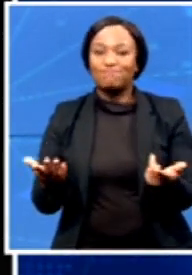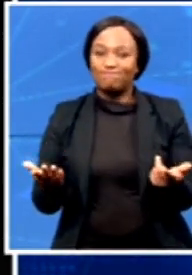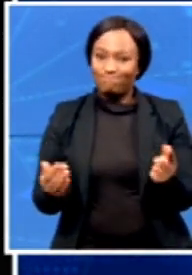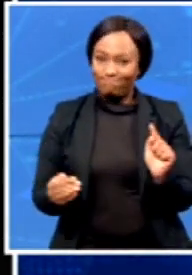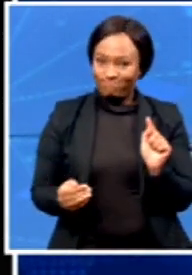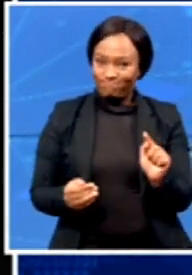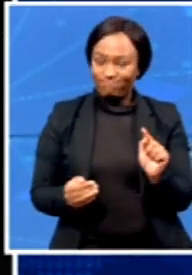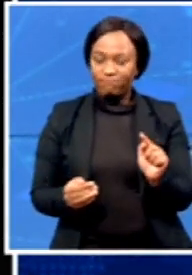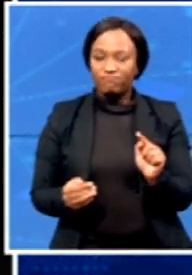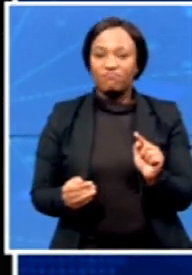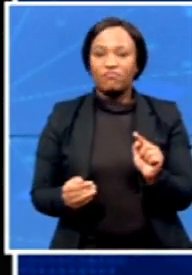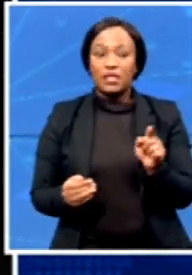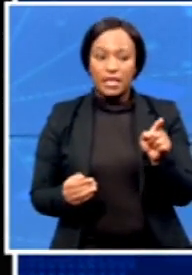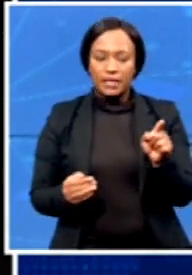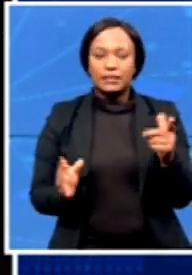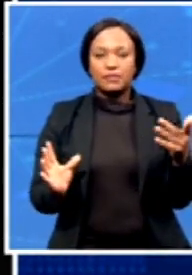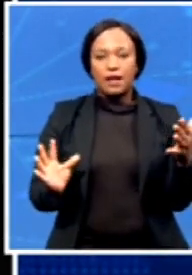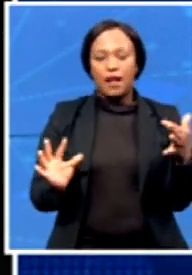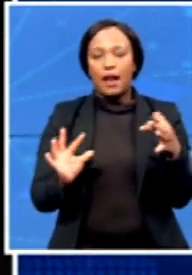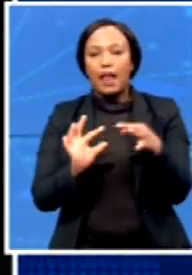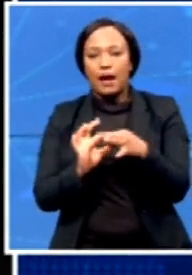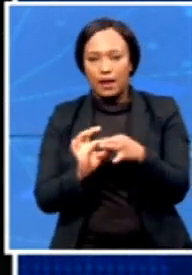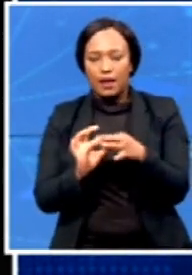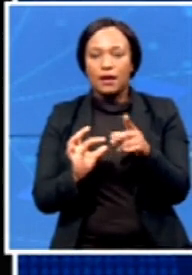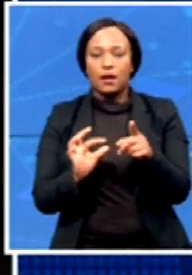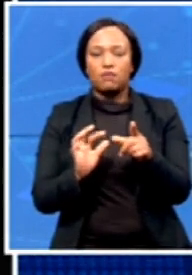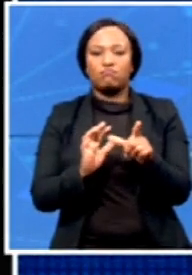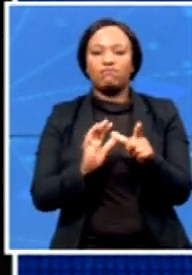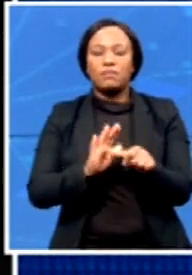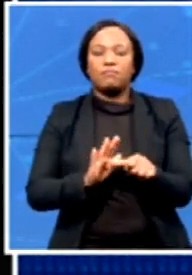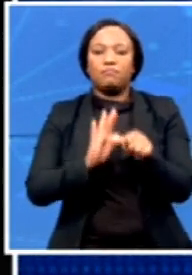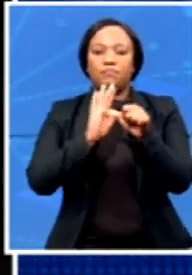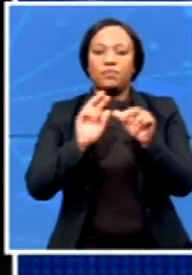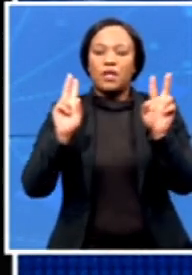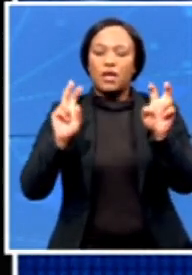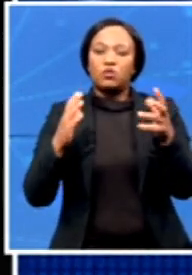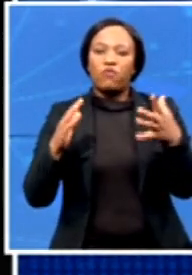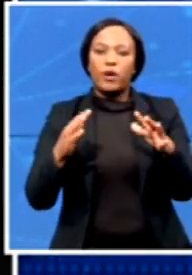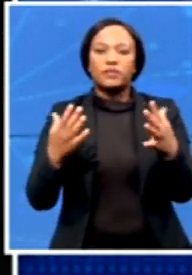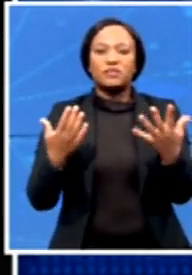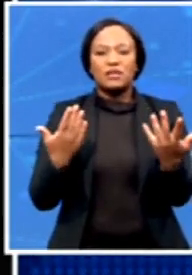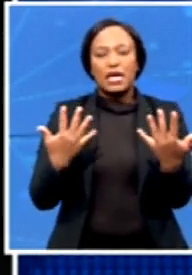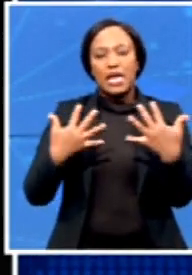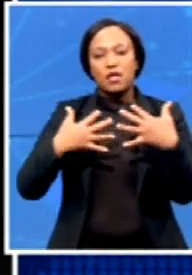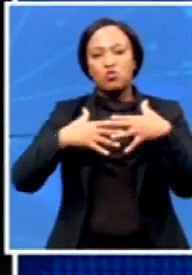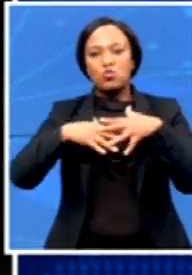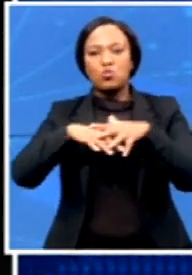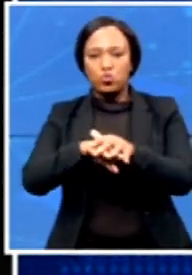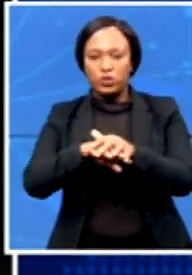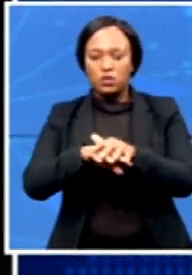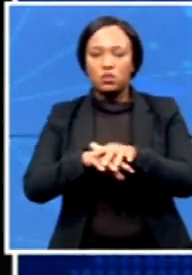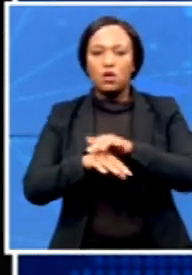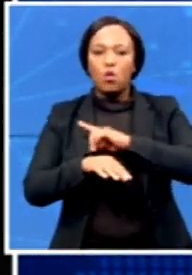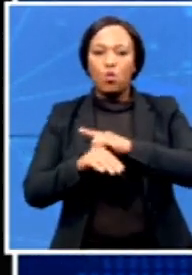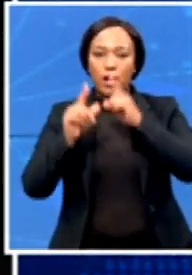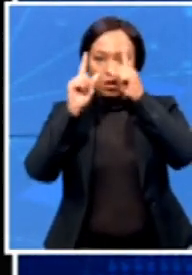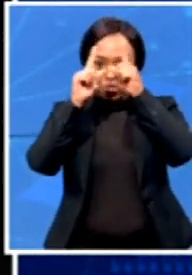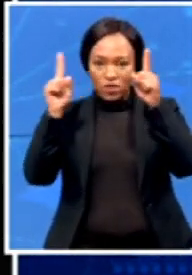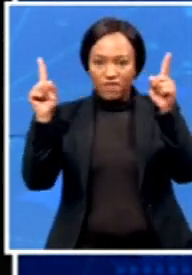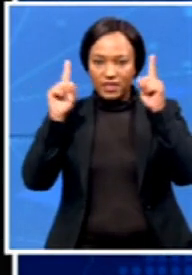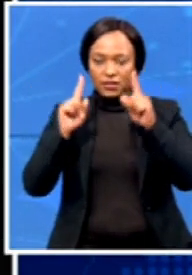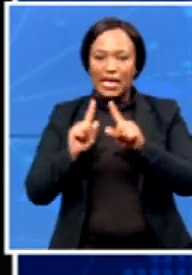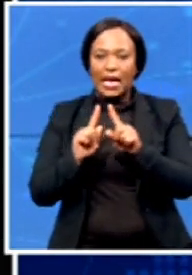very importantly to the issue of inclusion, which the University of Cape Town and other universities around South Africa are looking